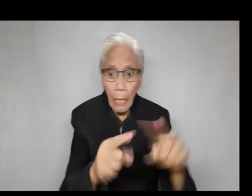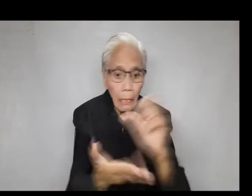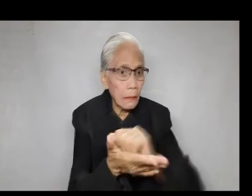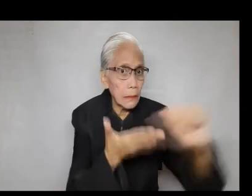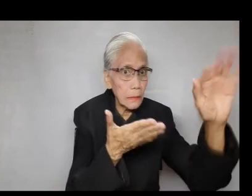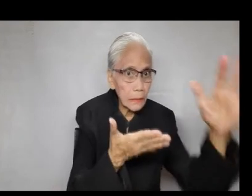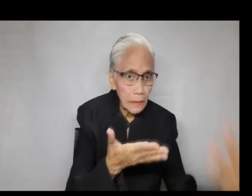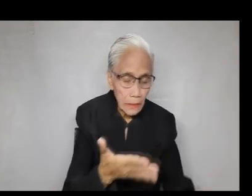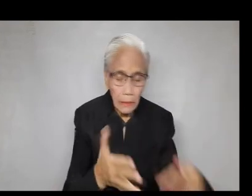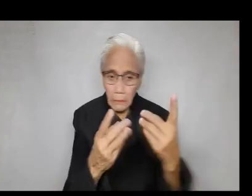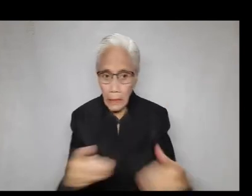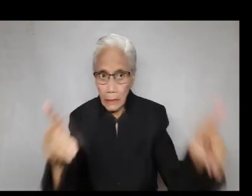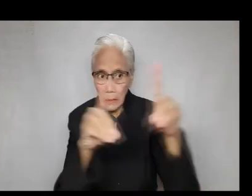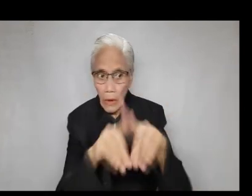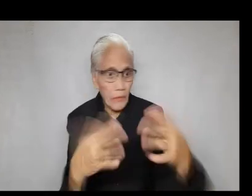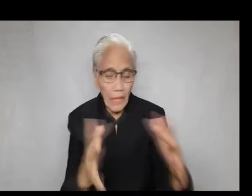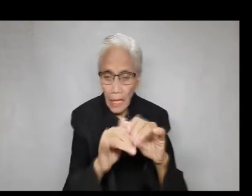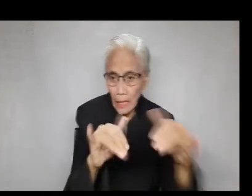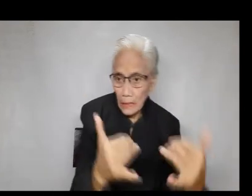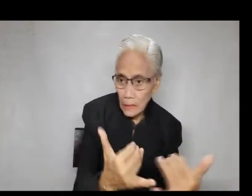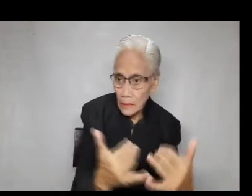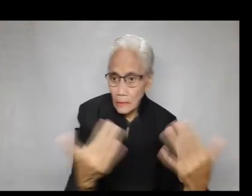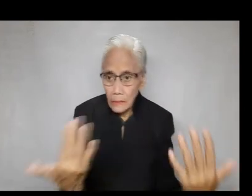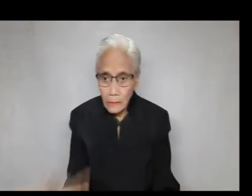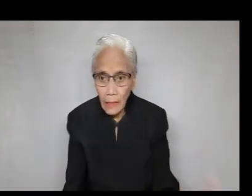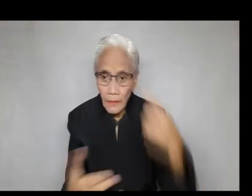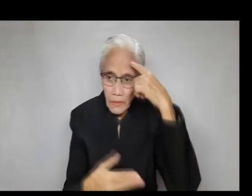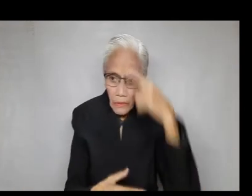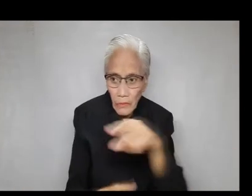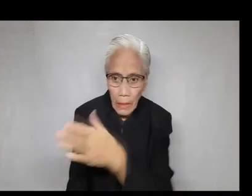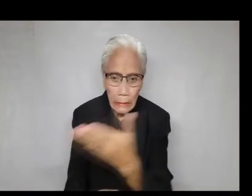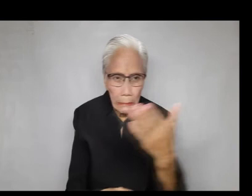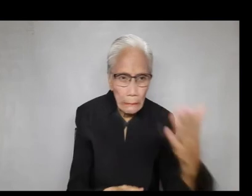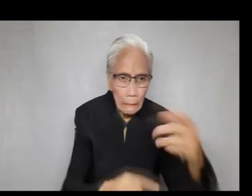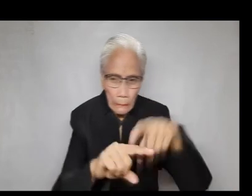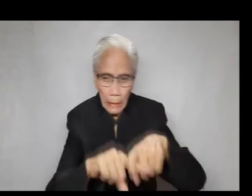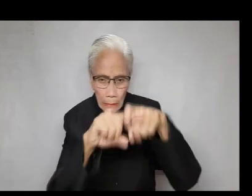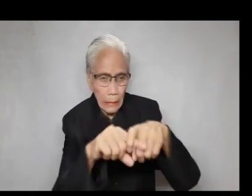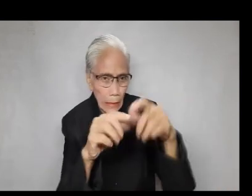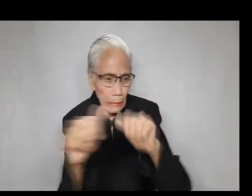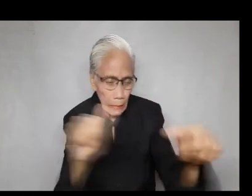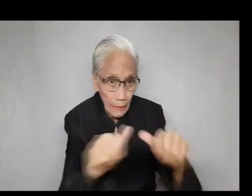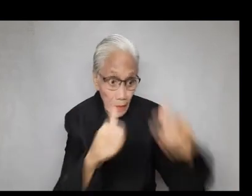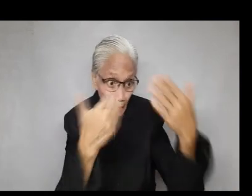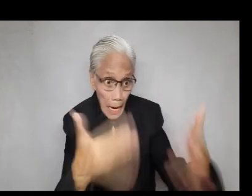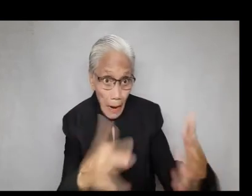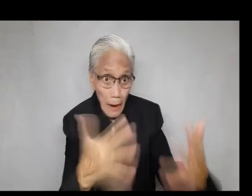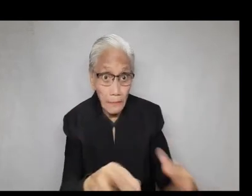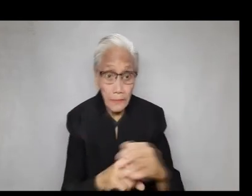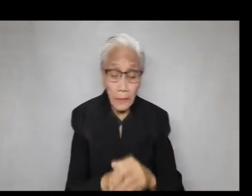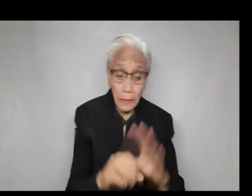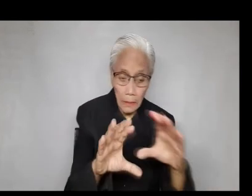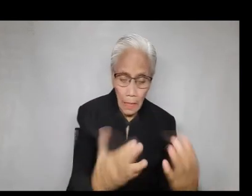She almost finished, had the agency not expected high grades from her. She was removed from the list of deserving students by